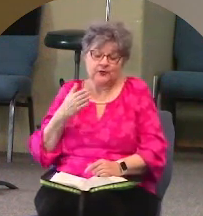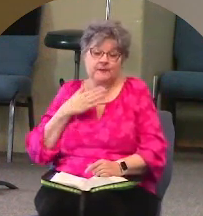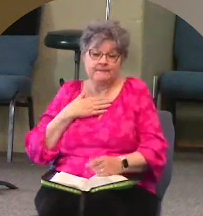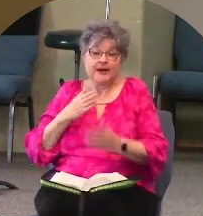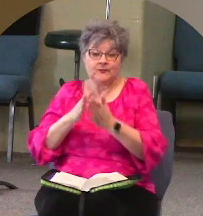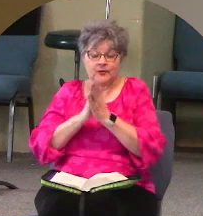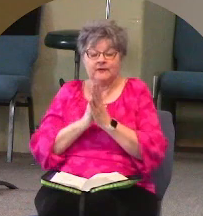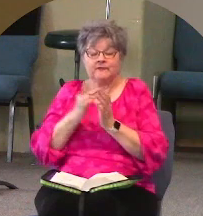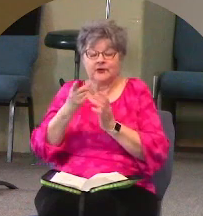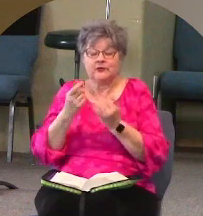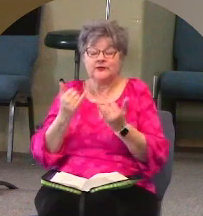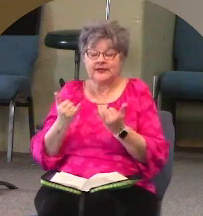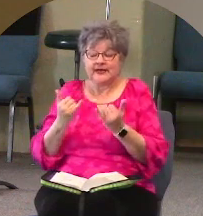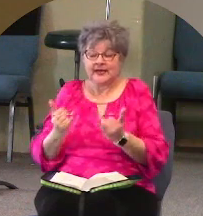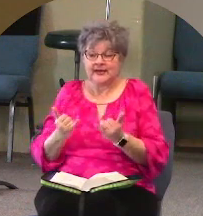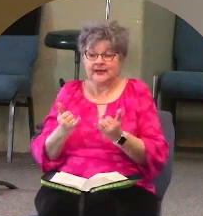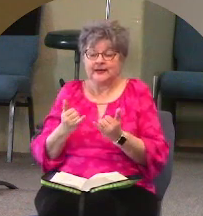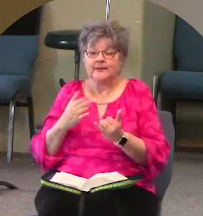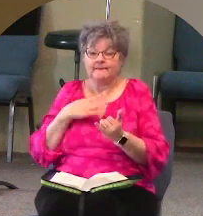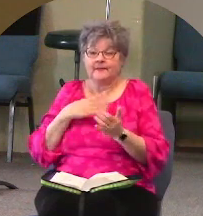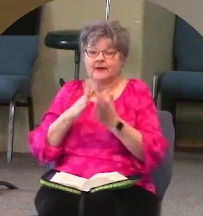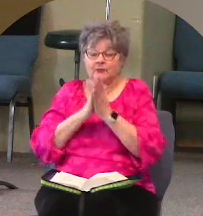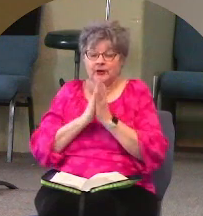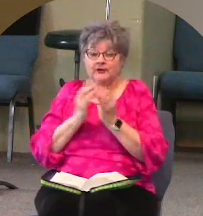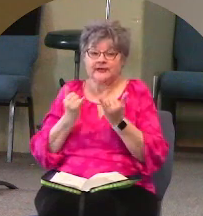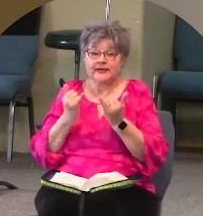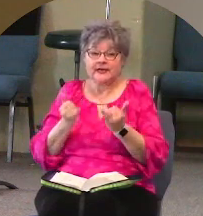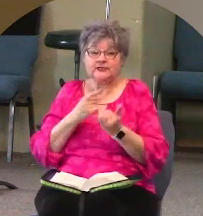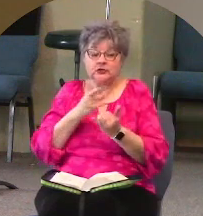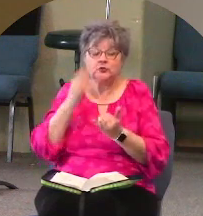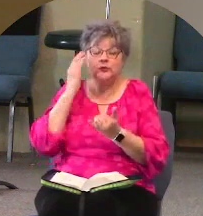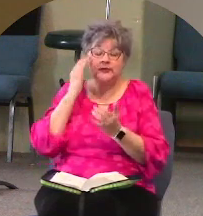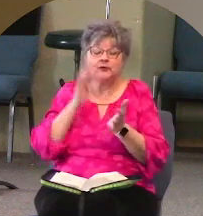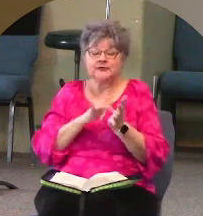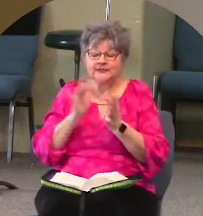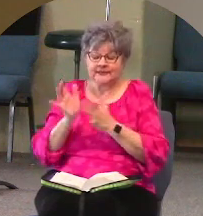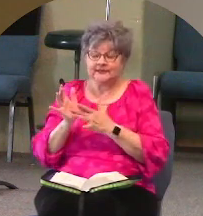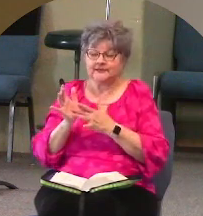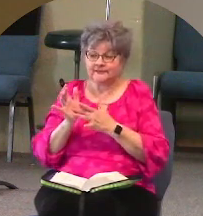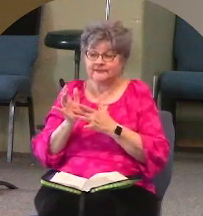prayer for you today. My prayer for you today is that you would know Jesus